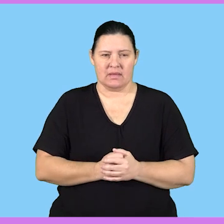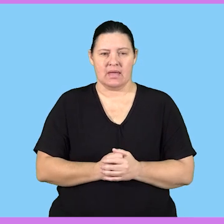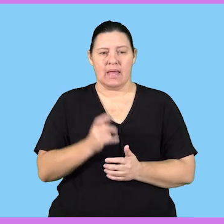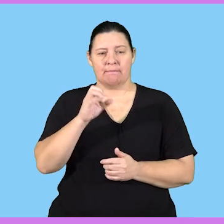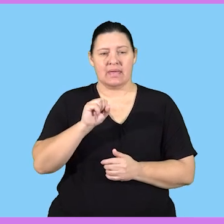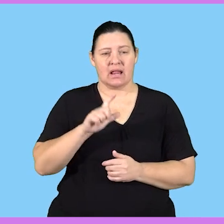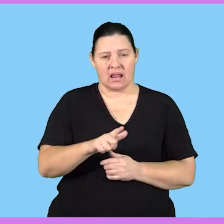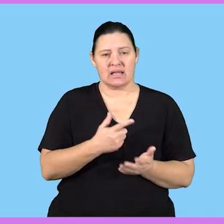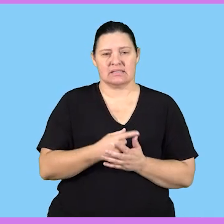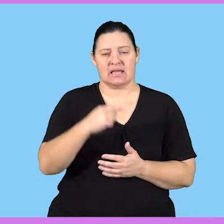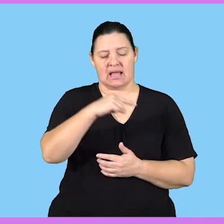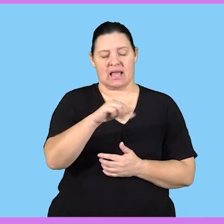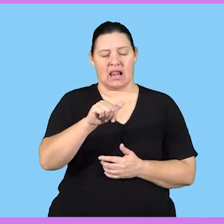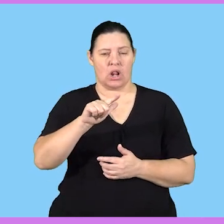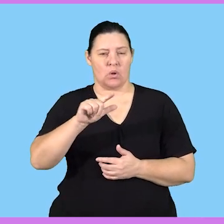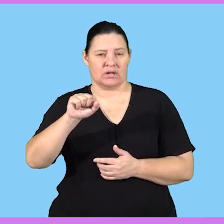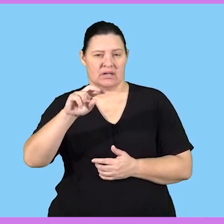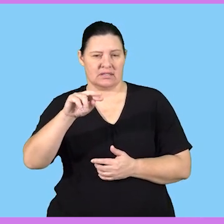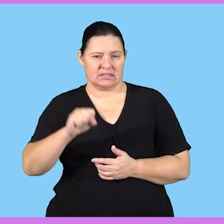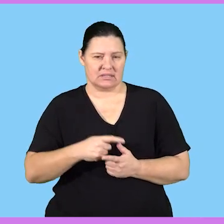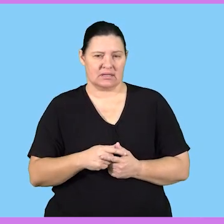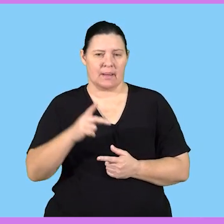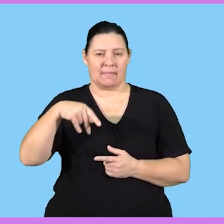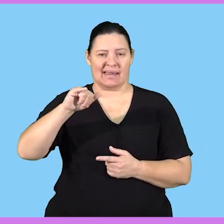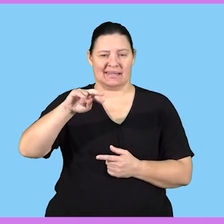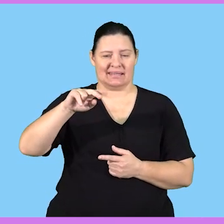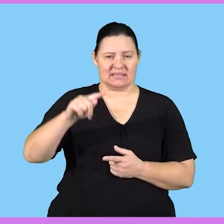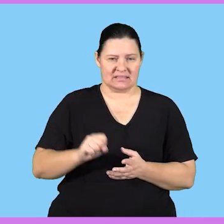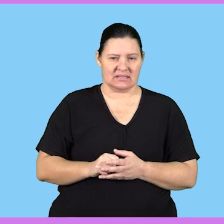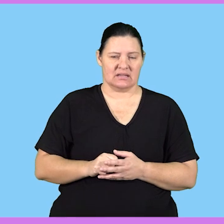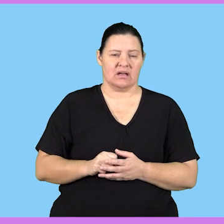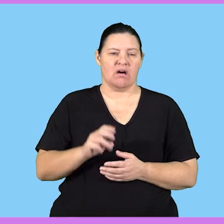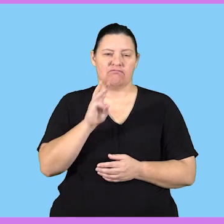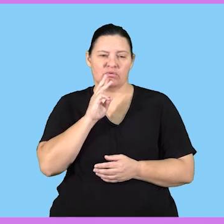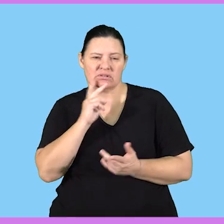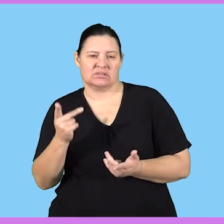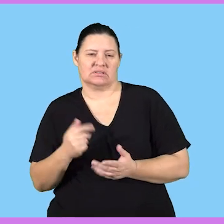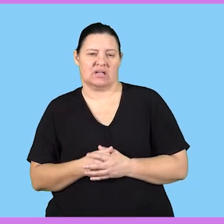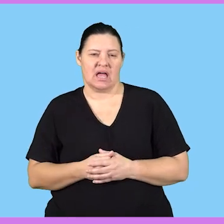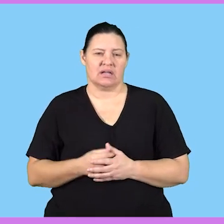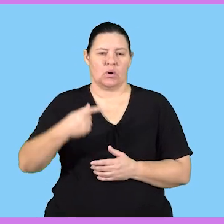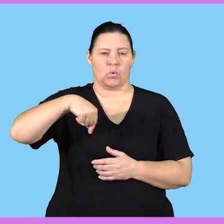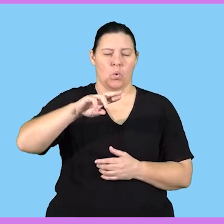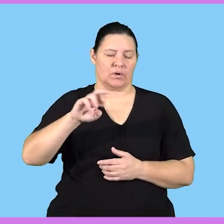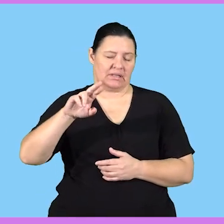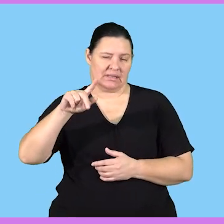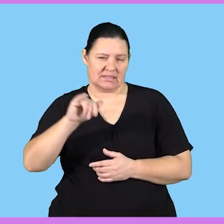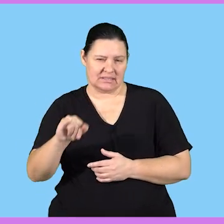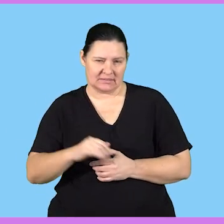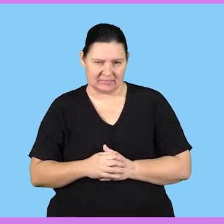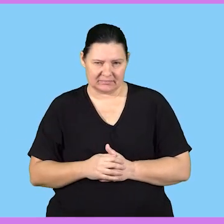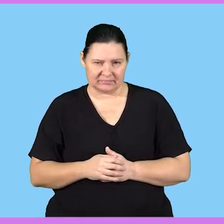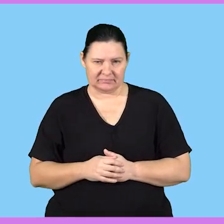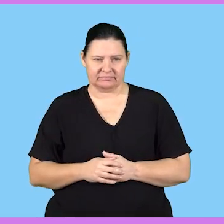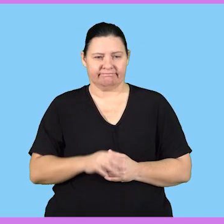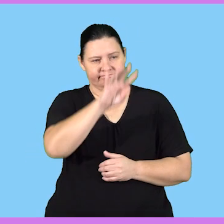volume as well. Then imperial units of volume, that is your gallons, pints, fluid ounces, and quarts.